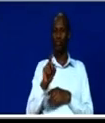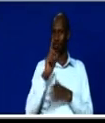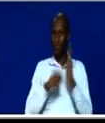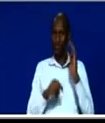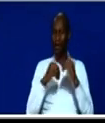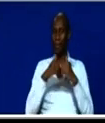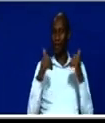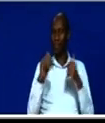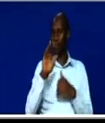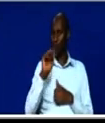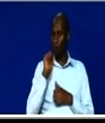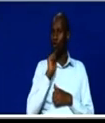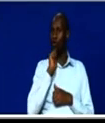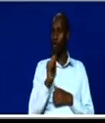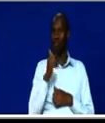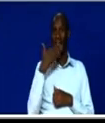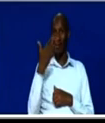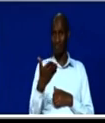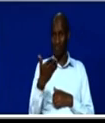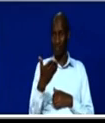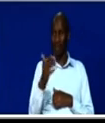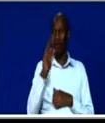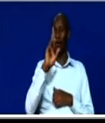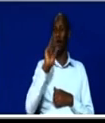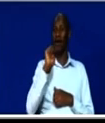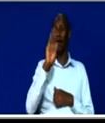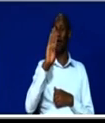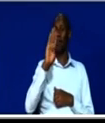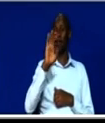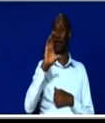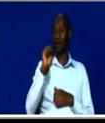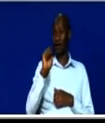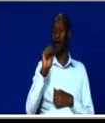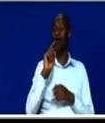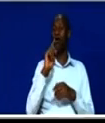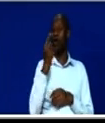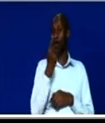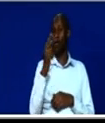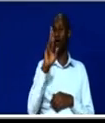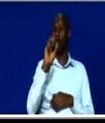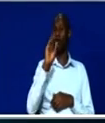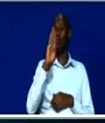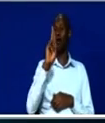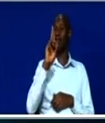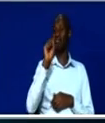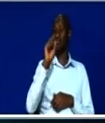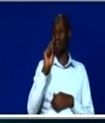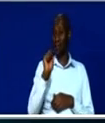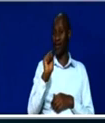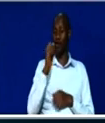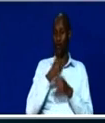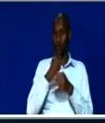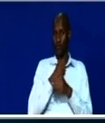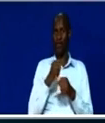So which means you are not supposed to have answered Arabica coffee. It was just Robusta coffee. State 3 physical